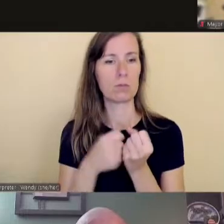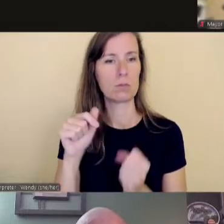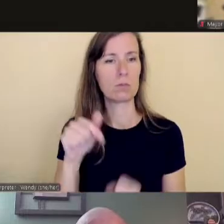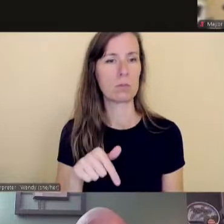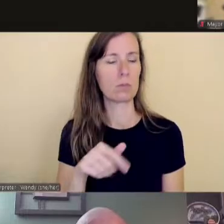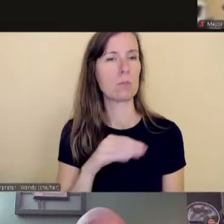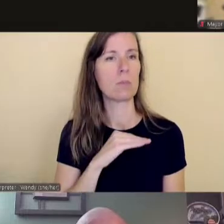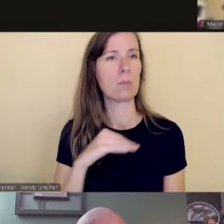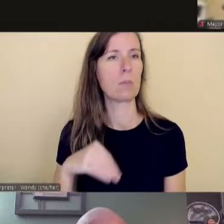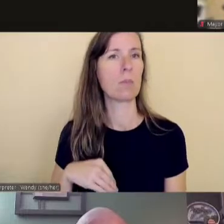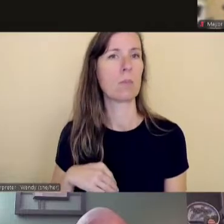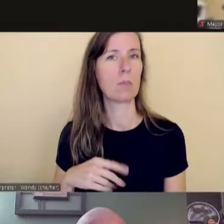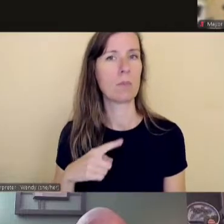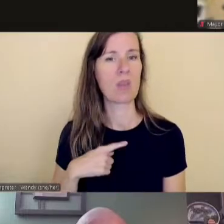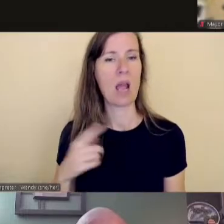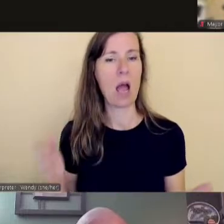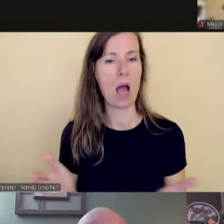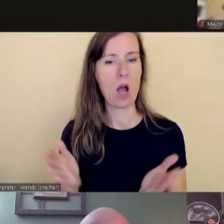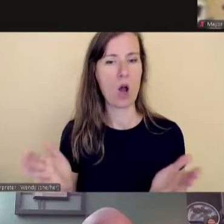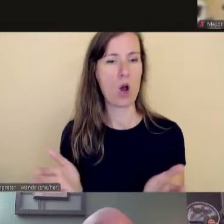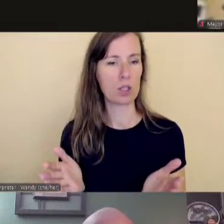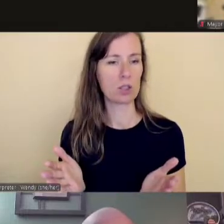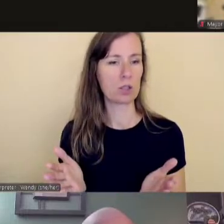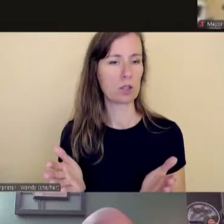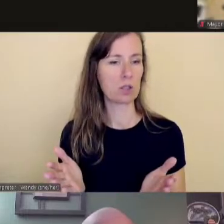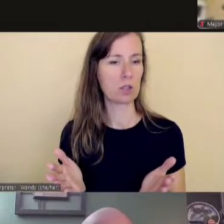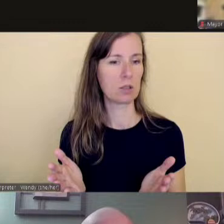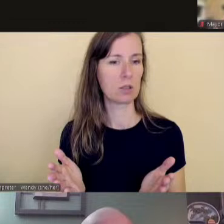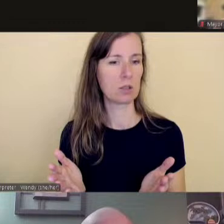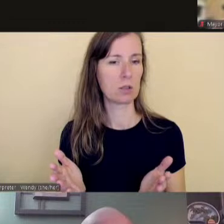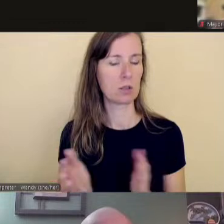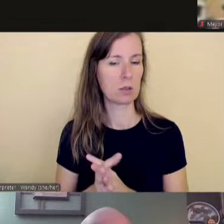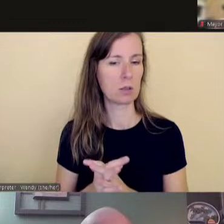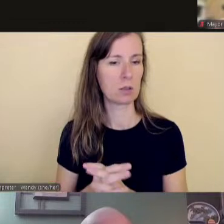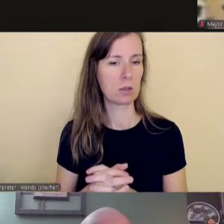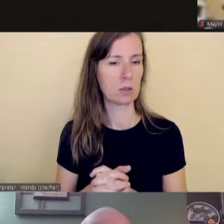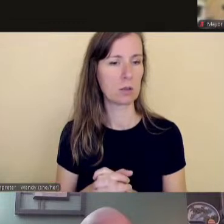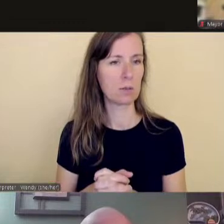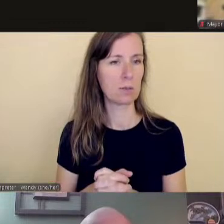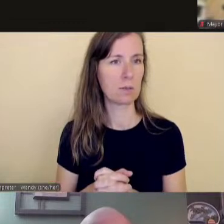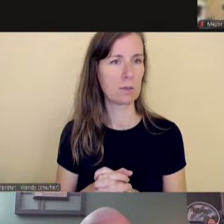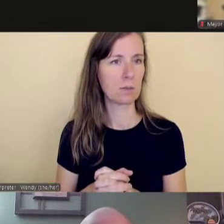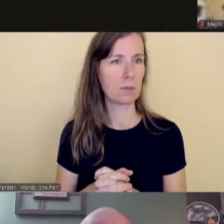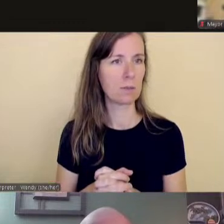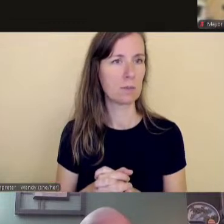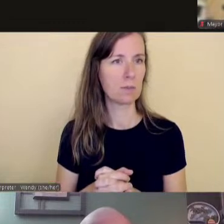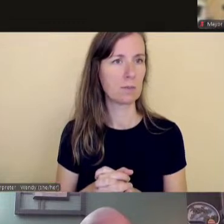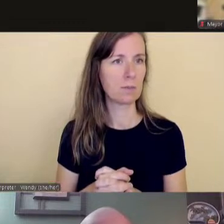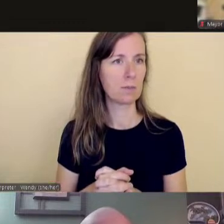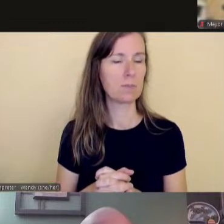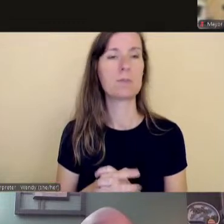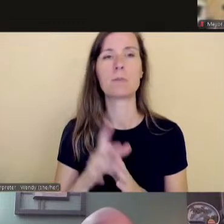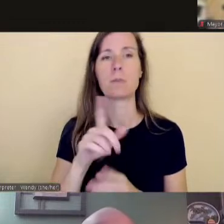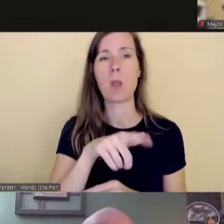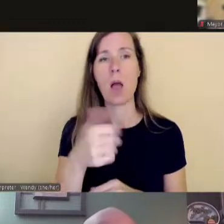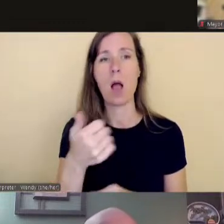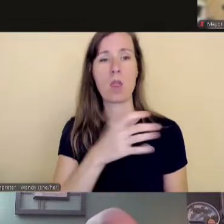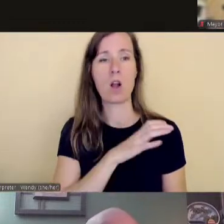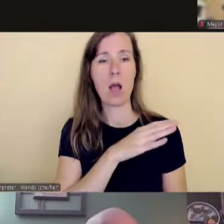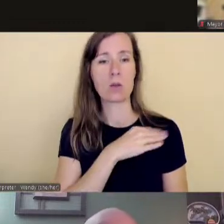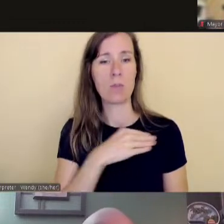I encourage the Mayor and Council to move forward with an affirmative vote. Any other council